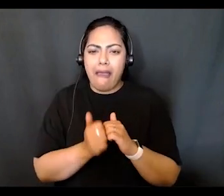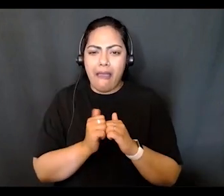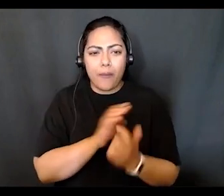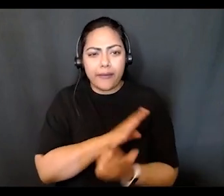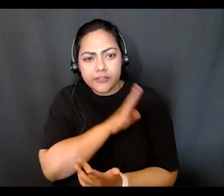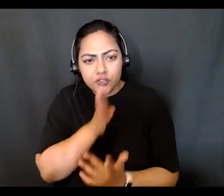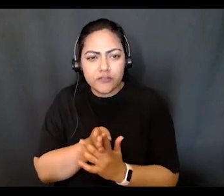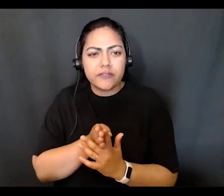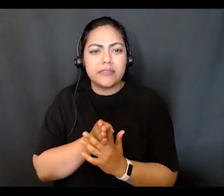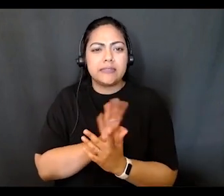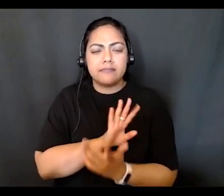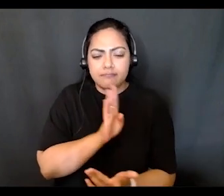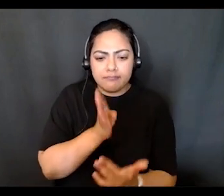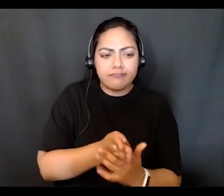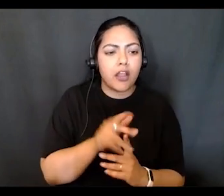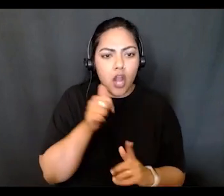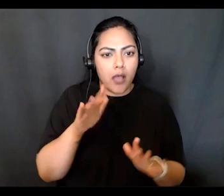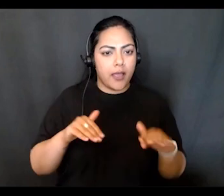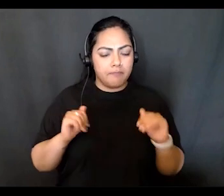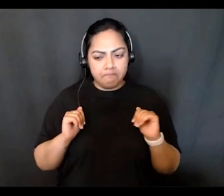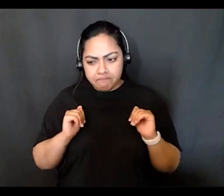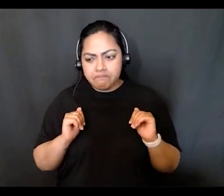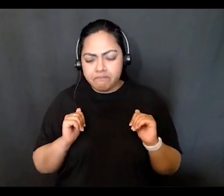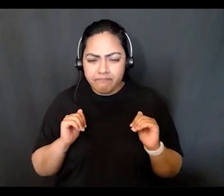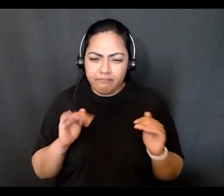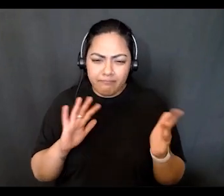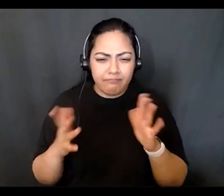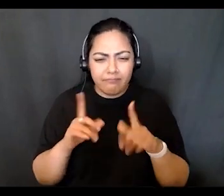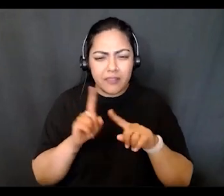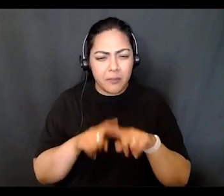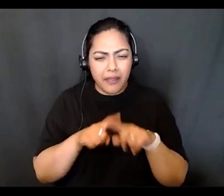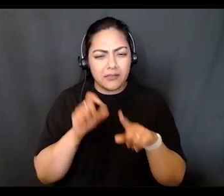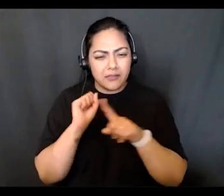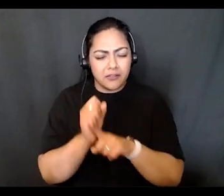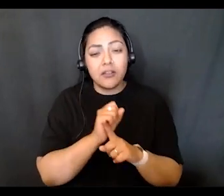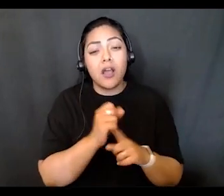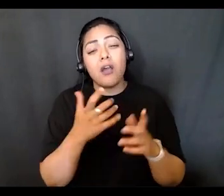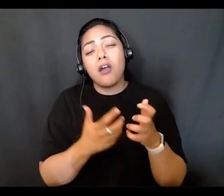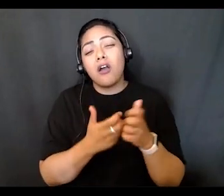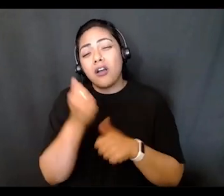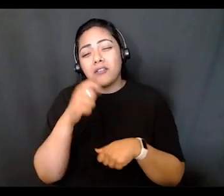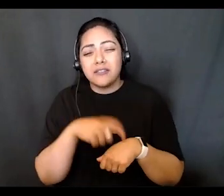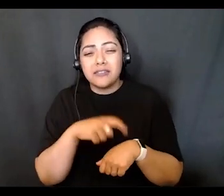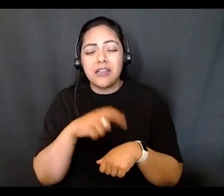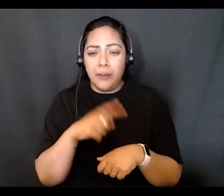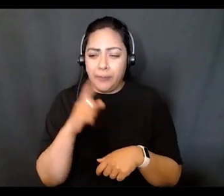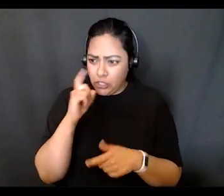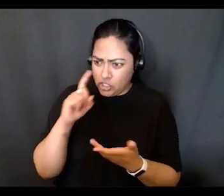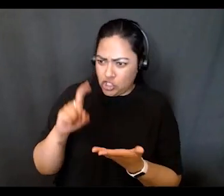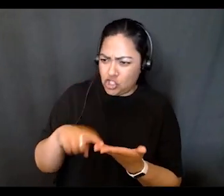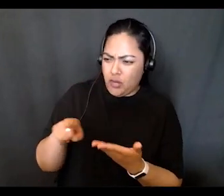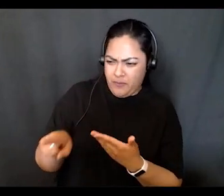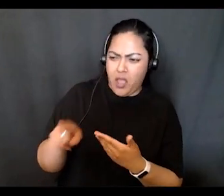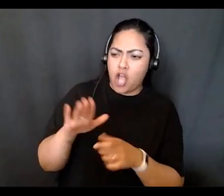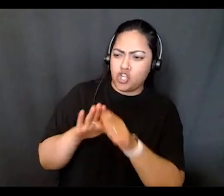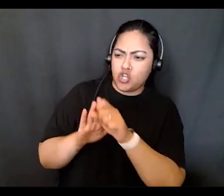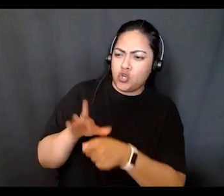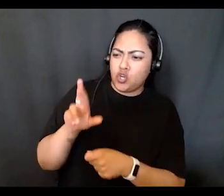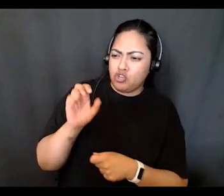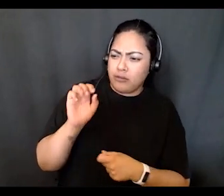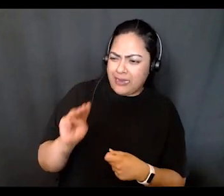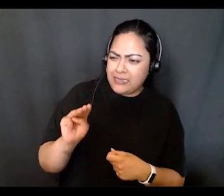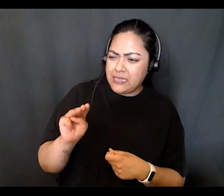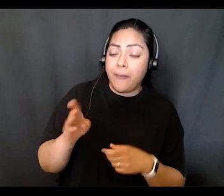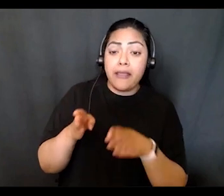cases. A lot of the times, we observe instances of racism, both individual but also within